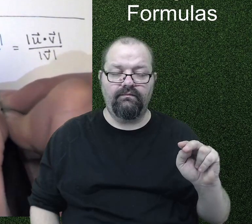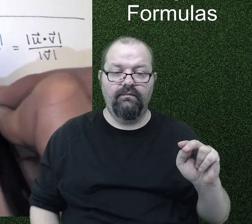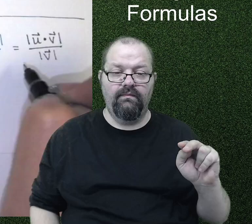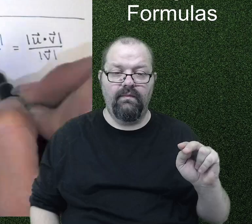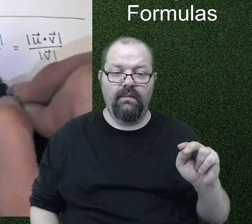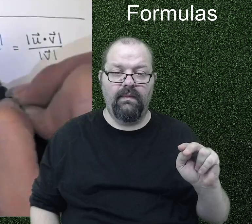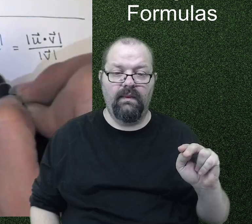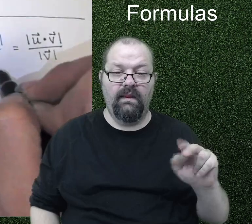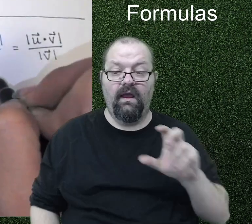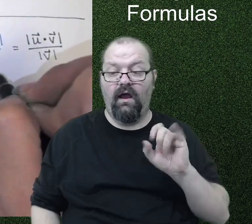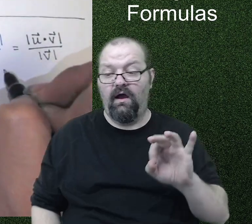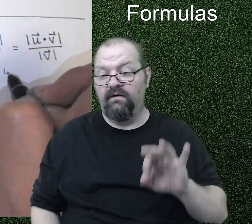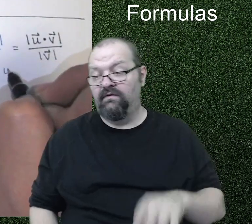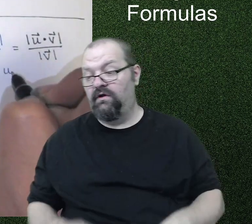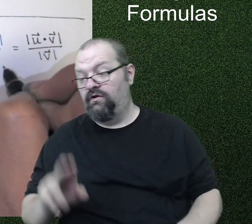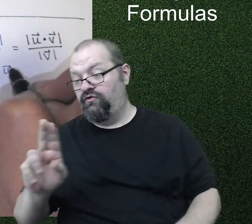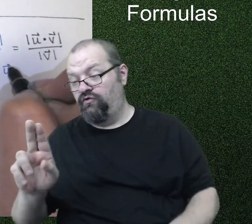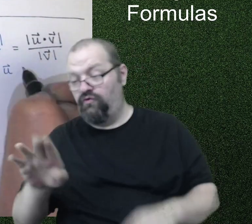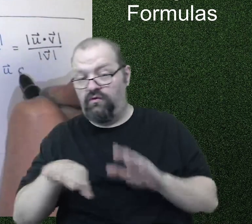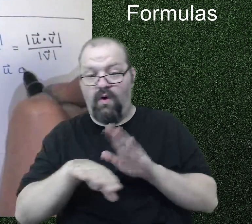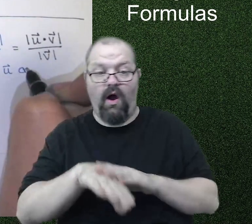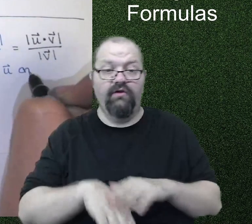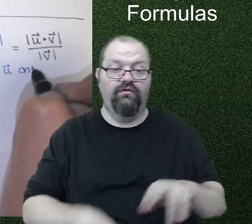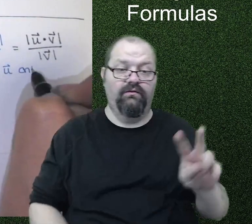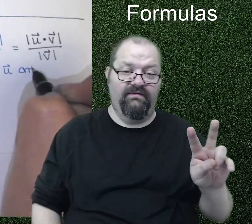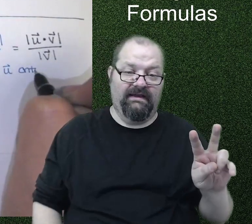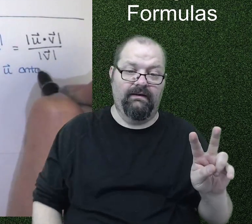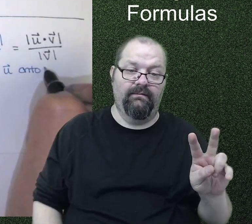of u onto v.